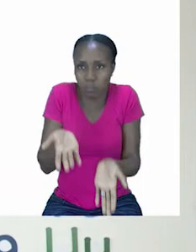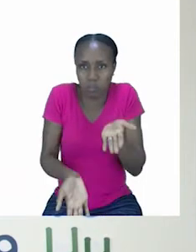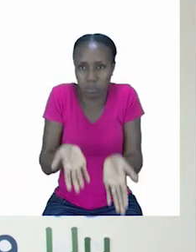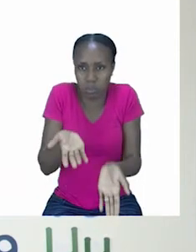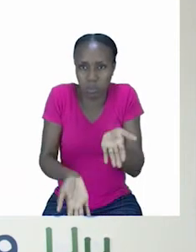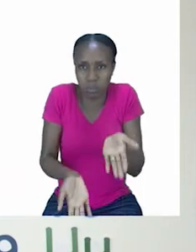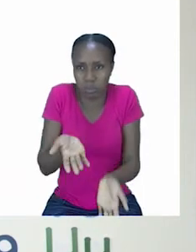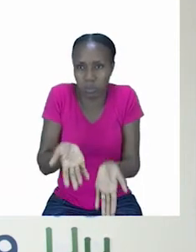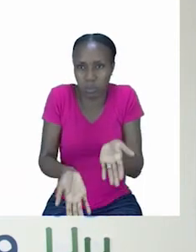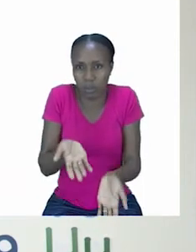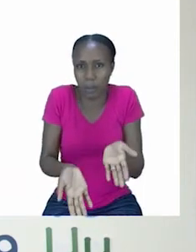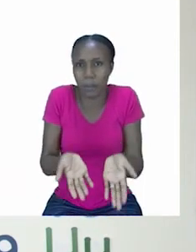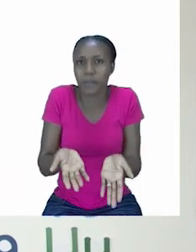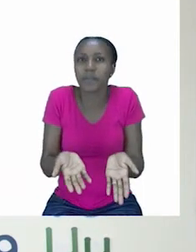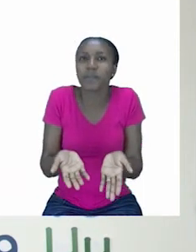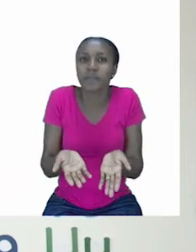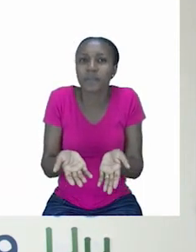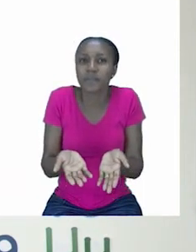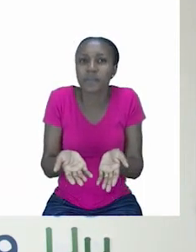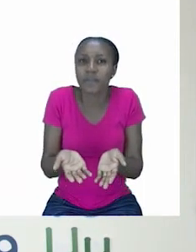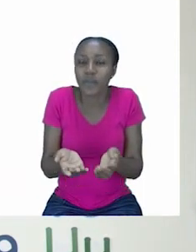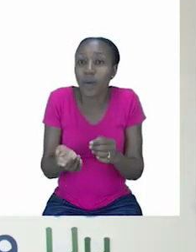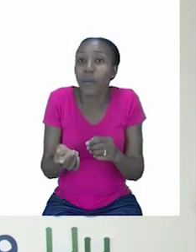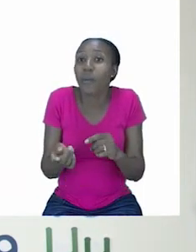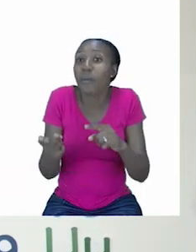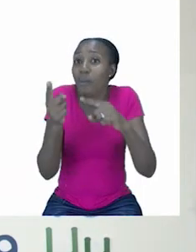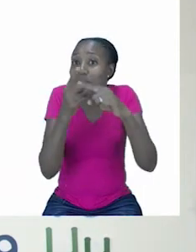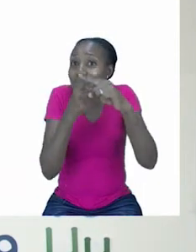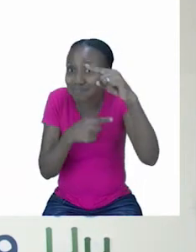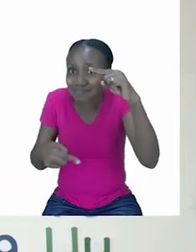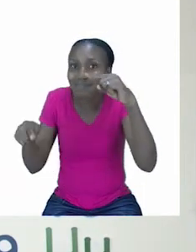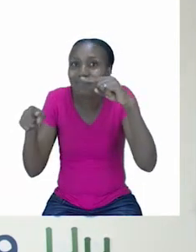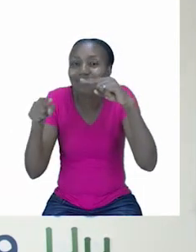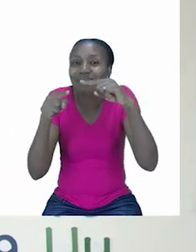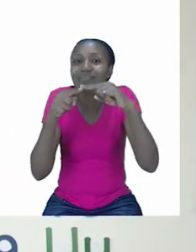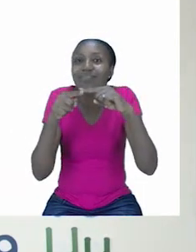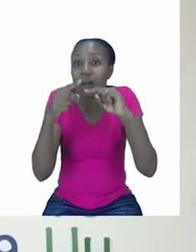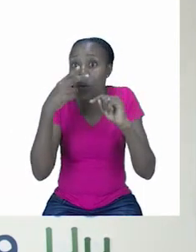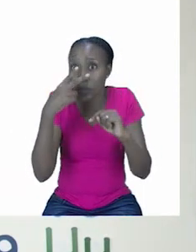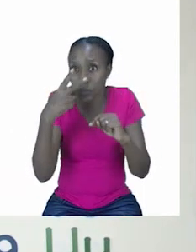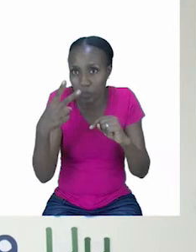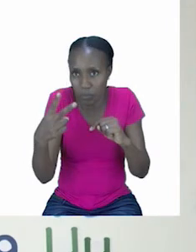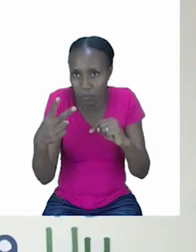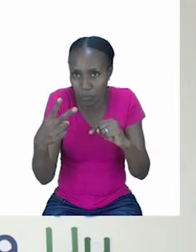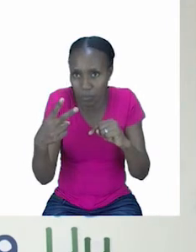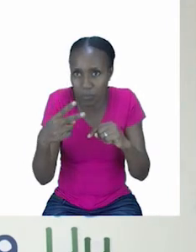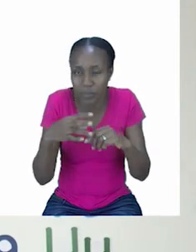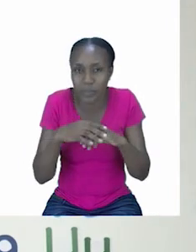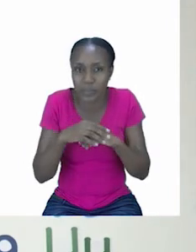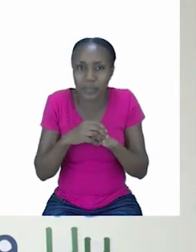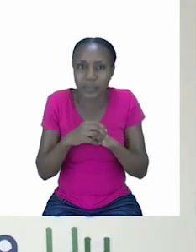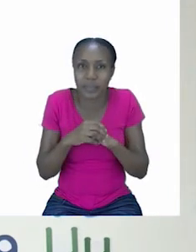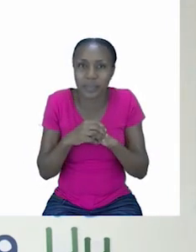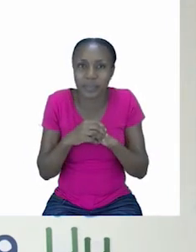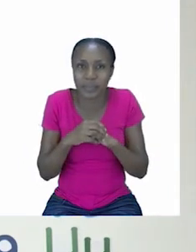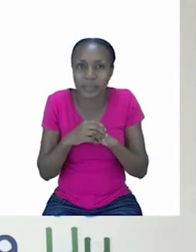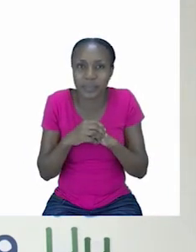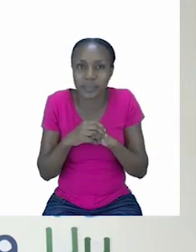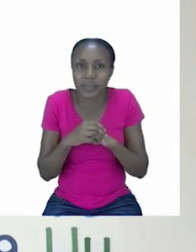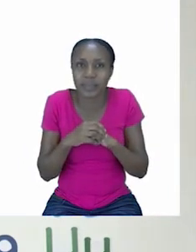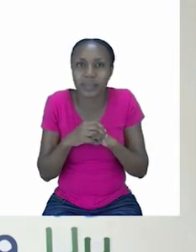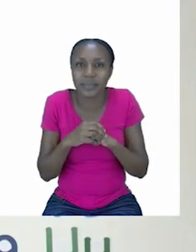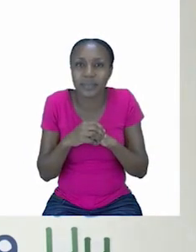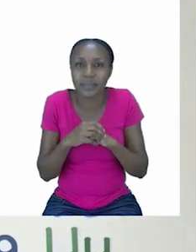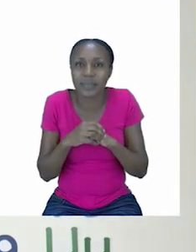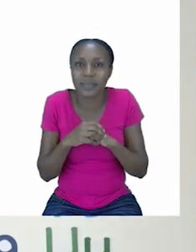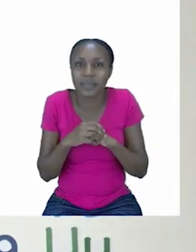is also a circle. I will color going in one